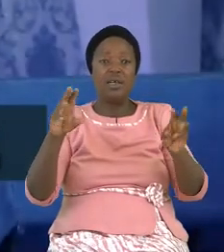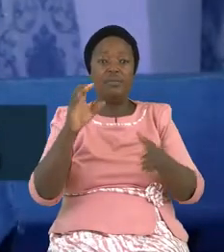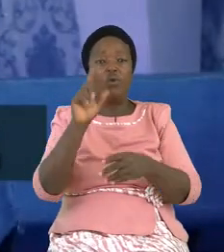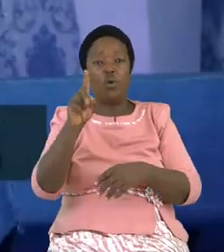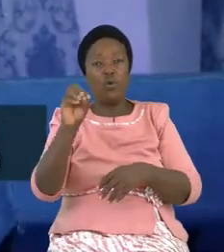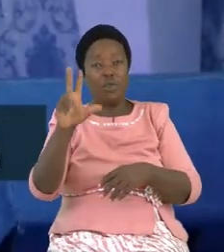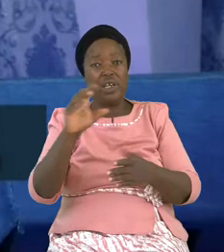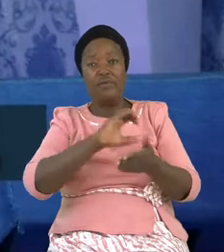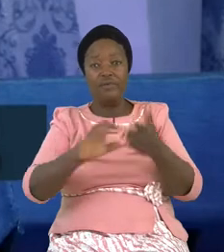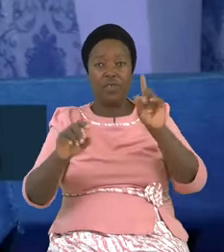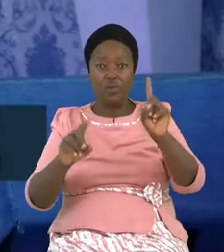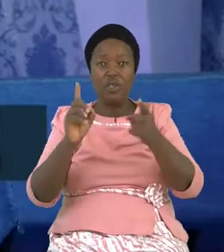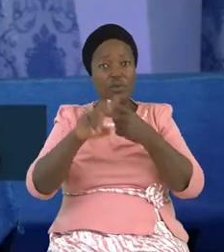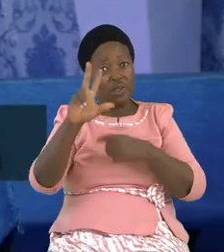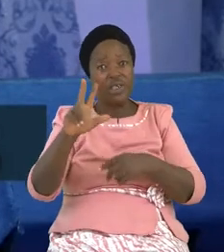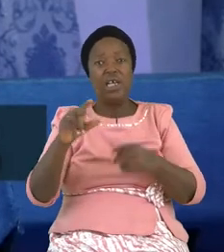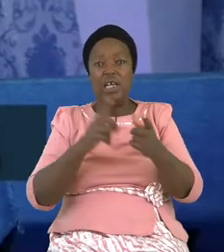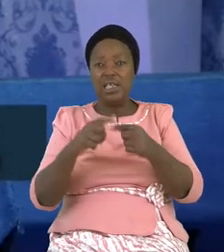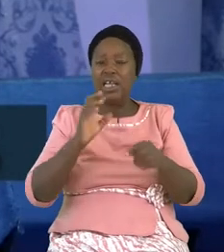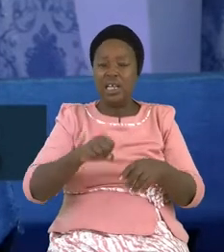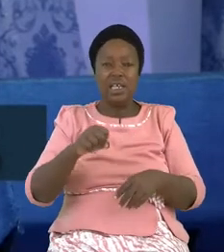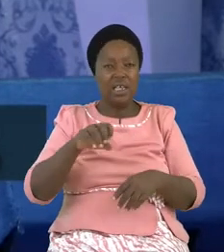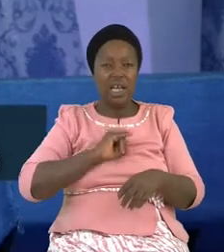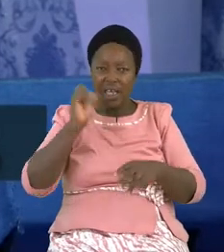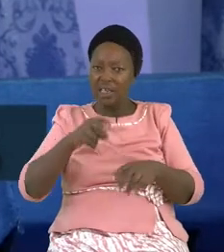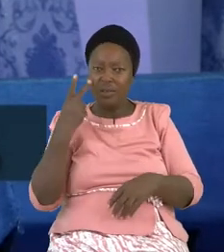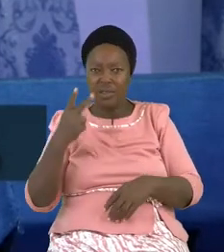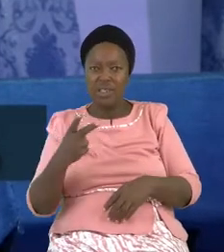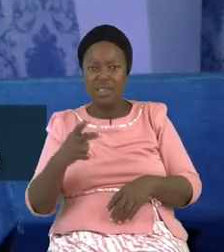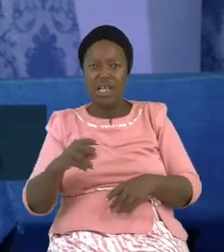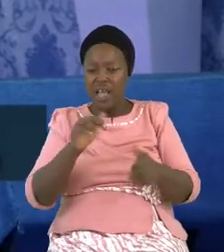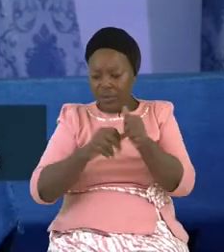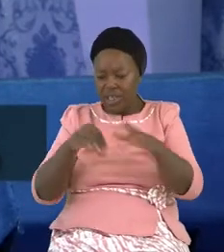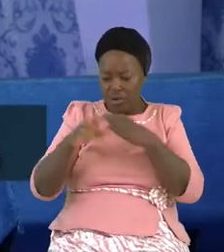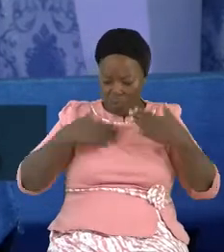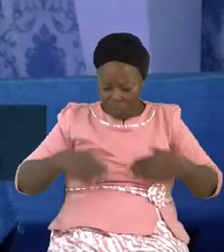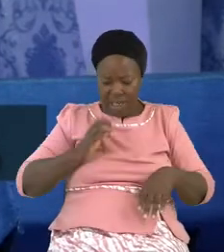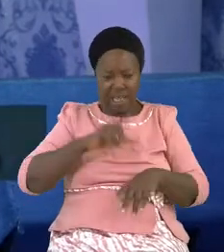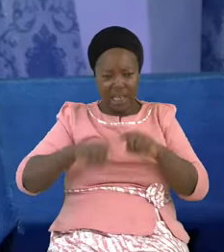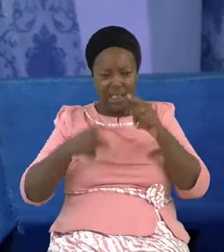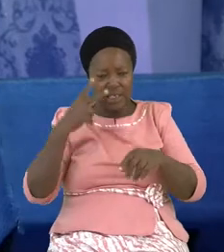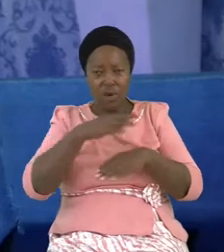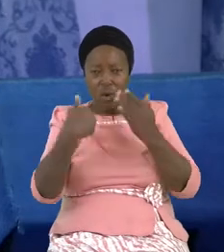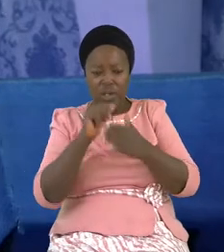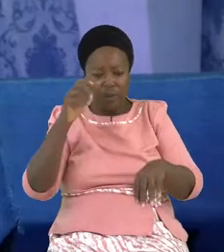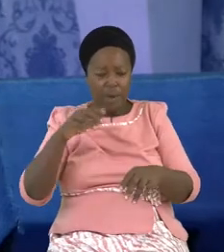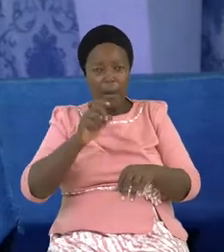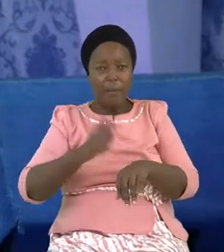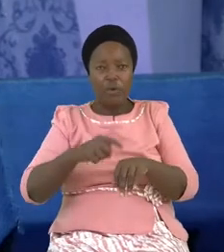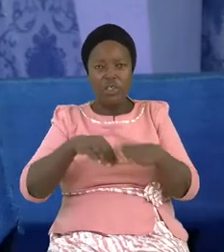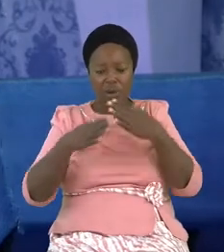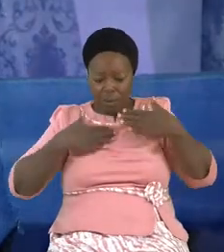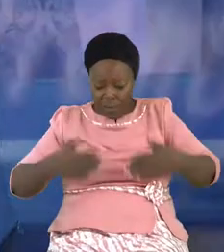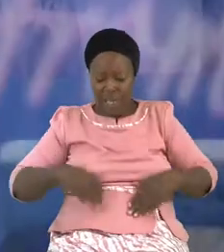intestine and the large intestine. I cannot begin to mention all the bones in my body. I cannot begin to mention all